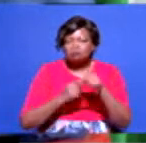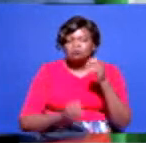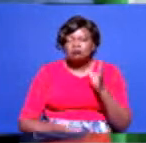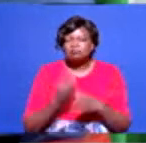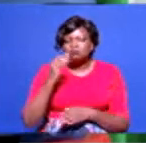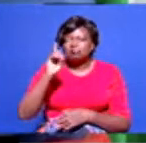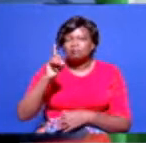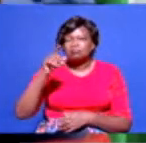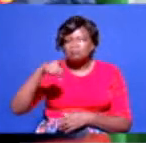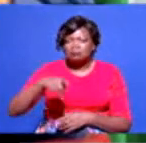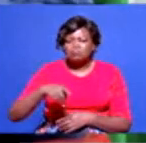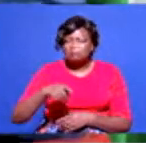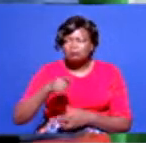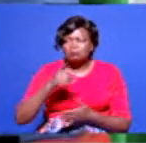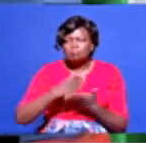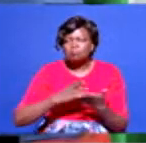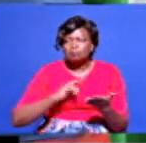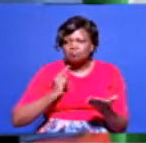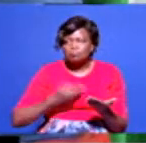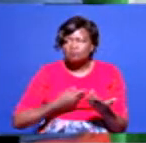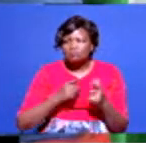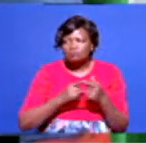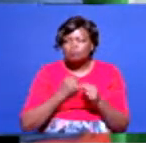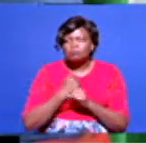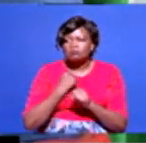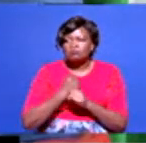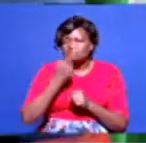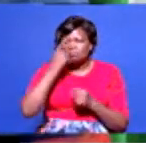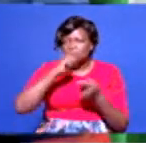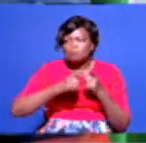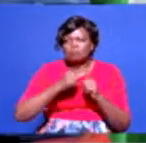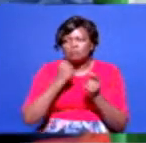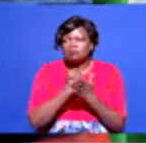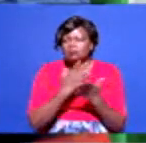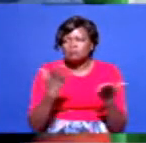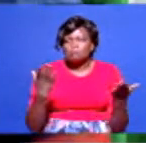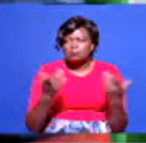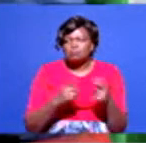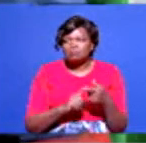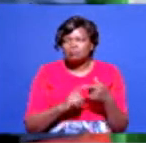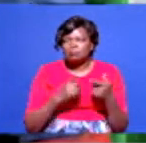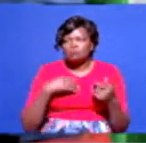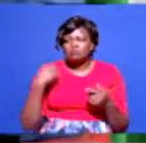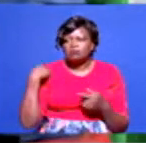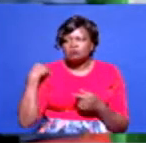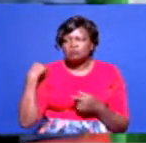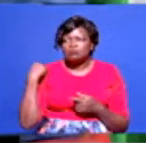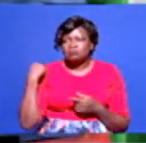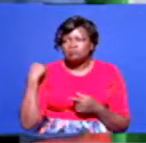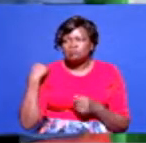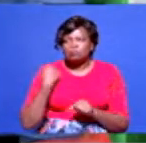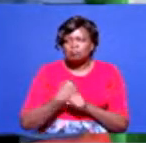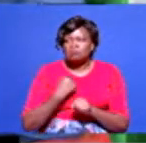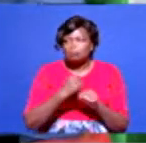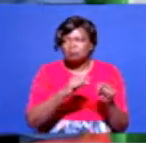Party, some of us, I was then working for the Standard newspaper, I volunteered to work as